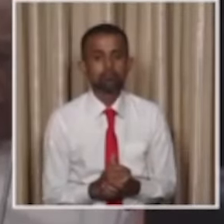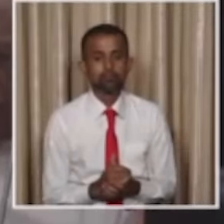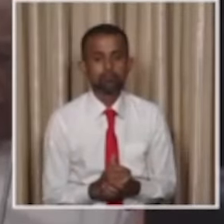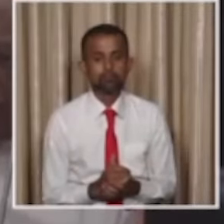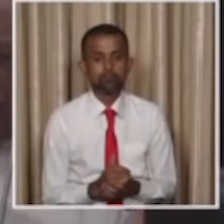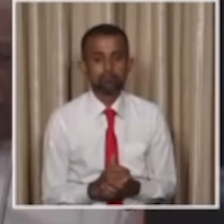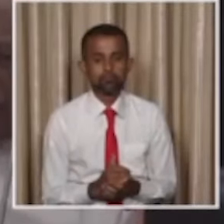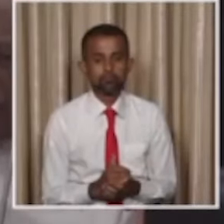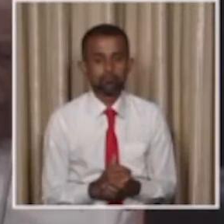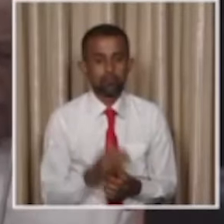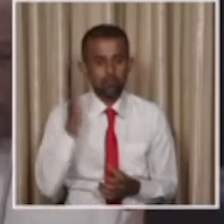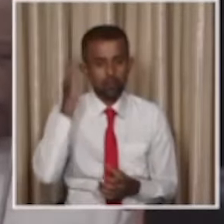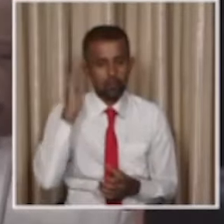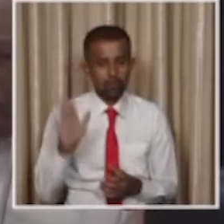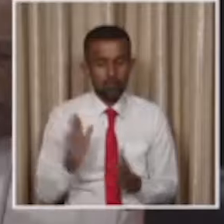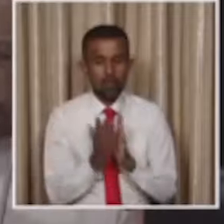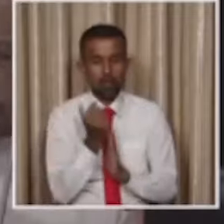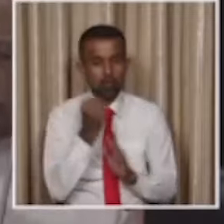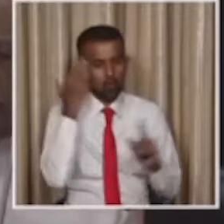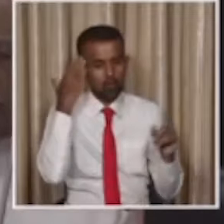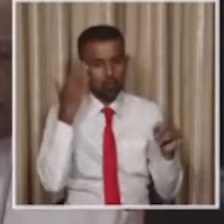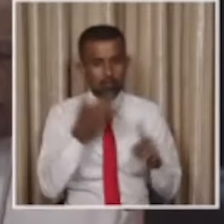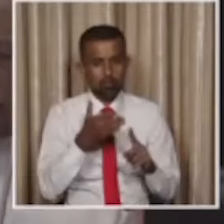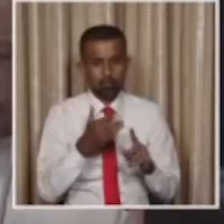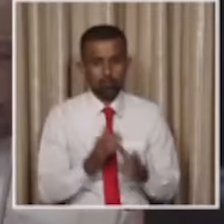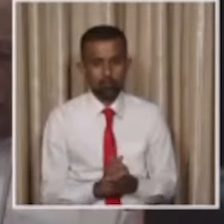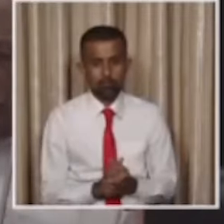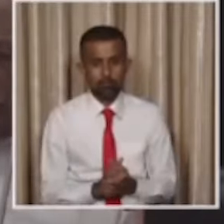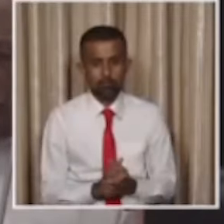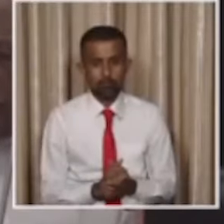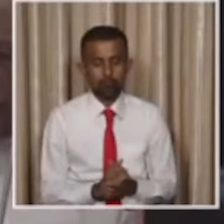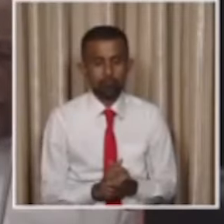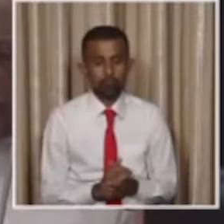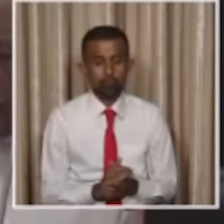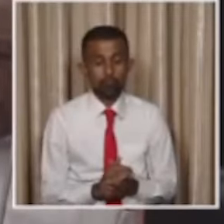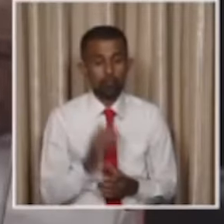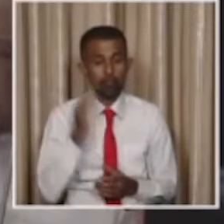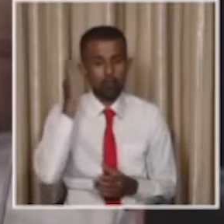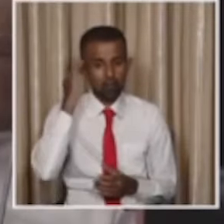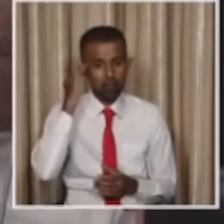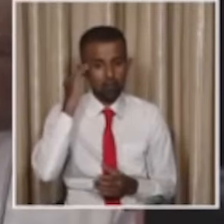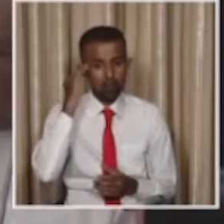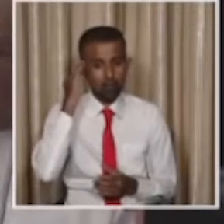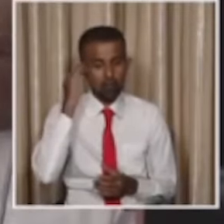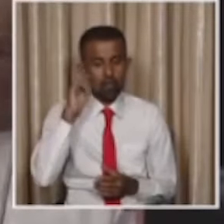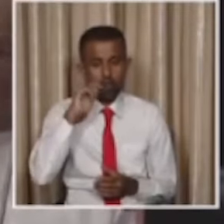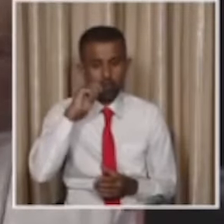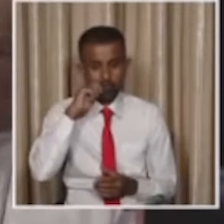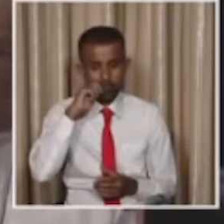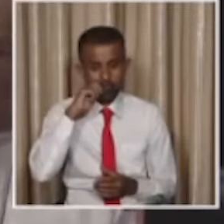rights of women, there's very few references to gender, and those references mainly are in regard